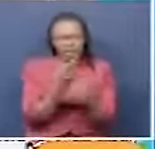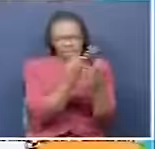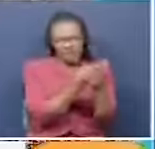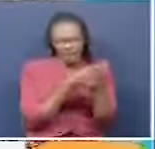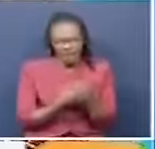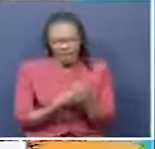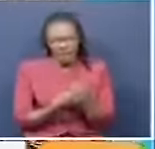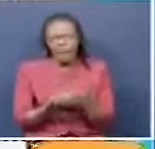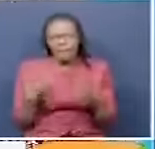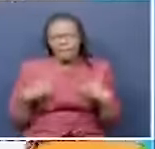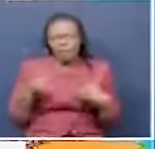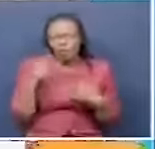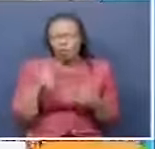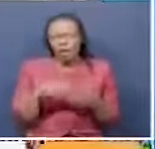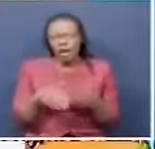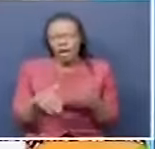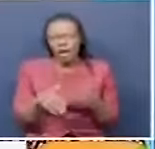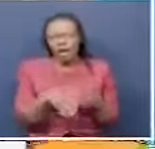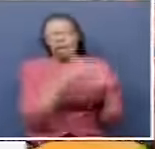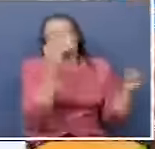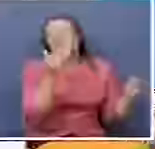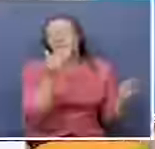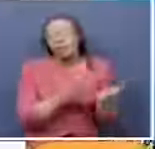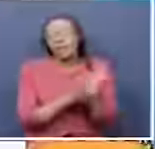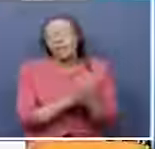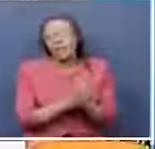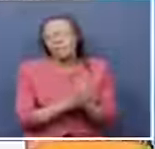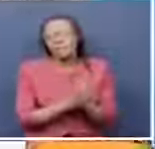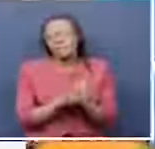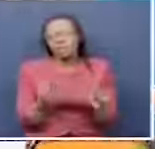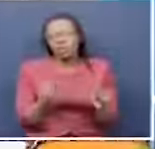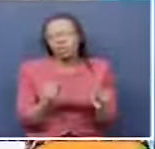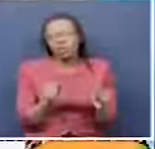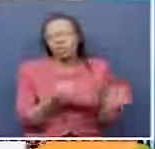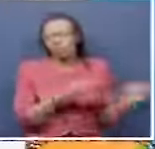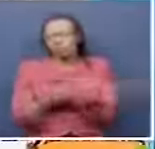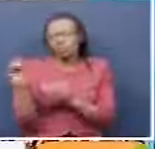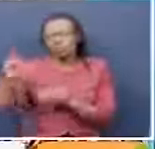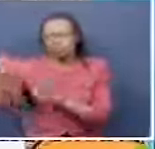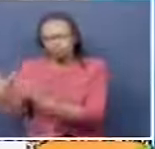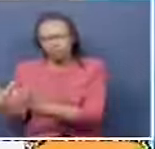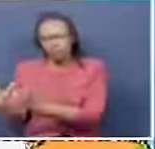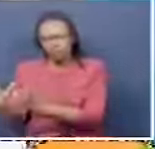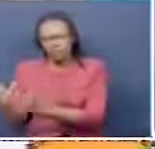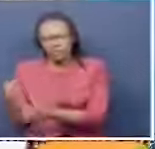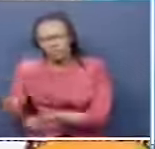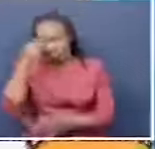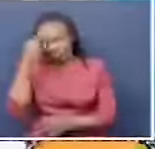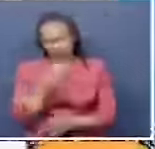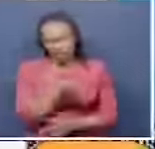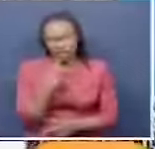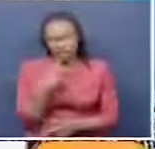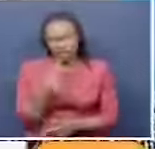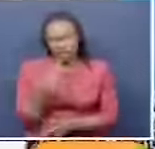out become immediate prey, for lack of another word, for Jubilee. Because you just walk in and say, look... Like now, for example,